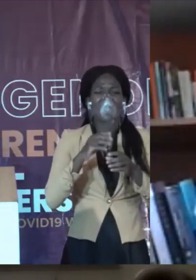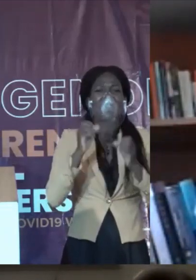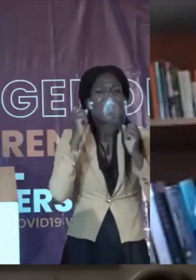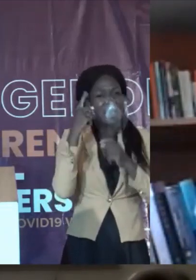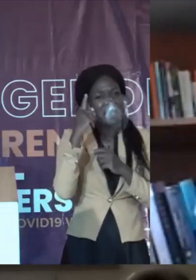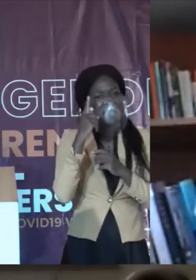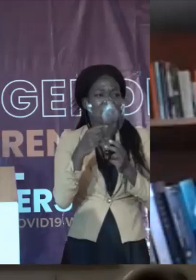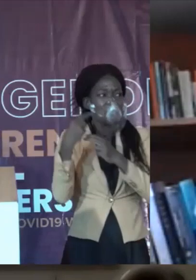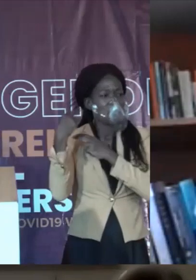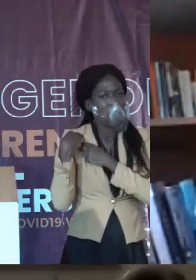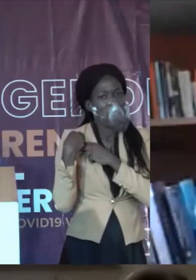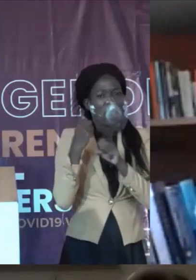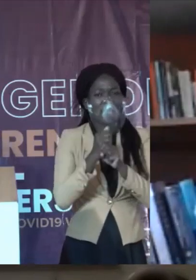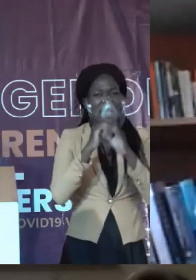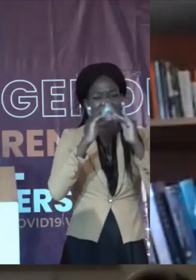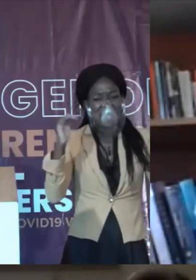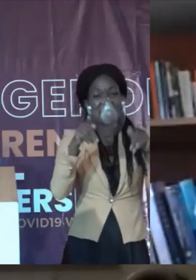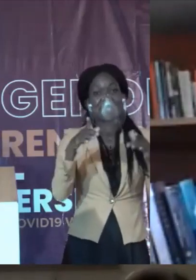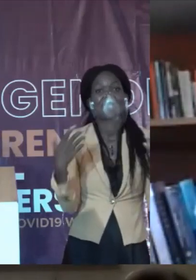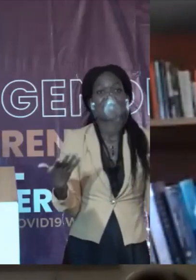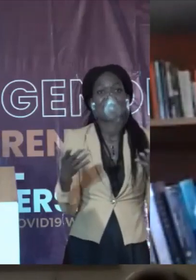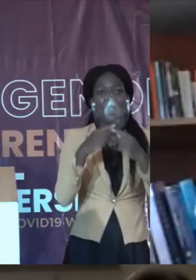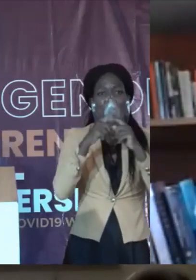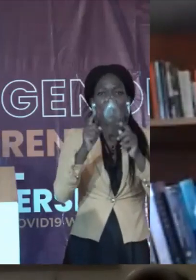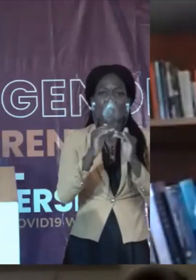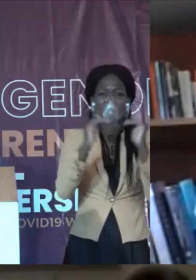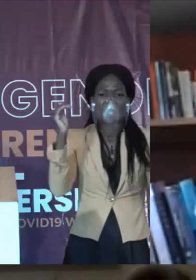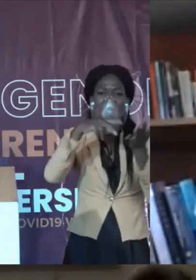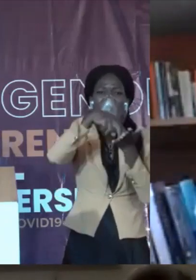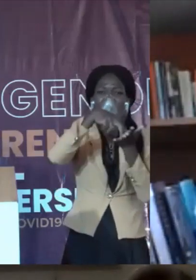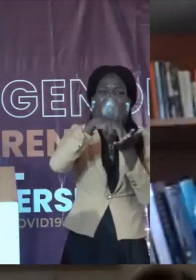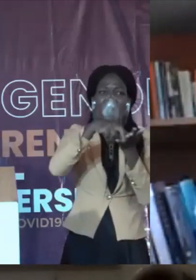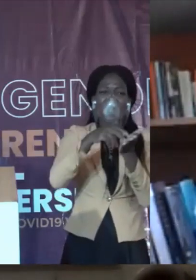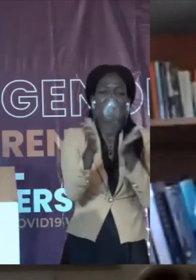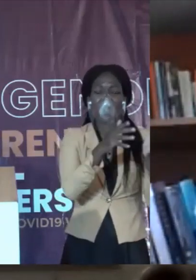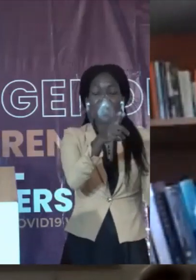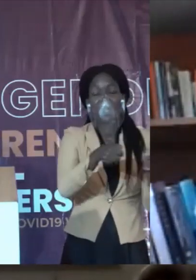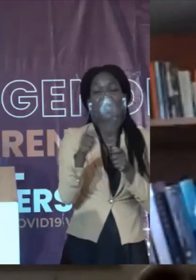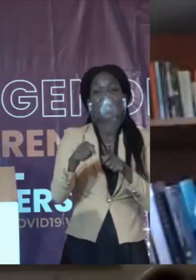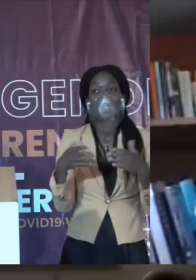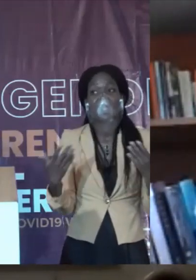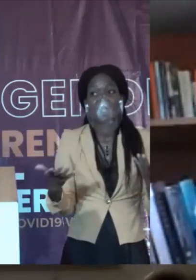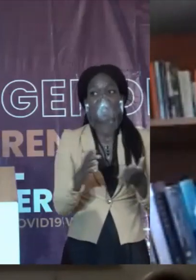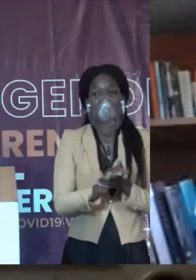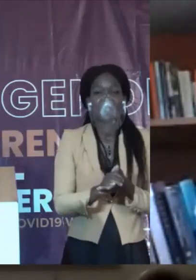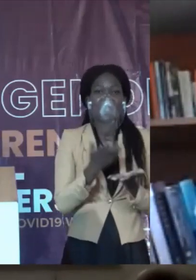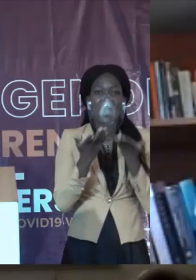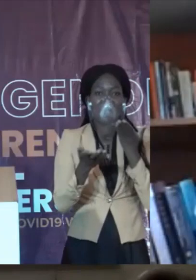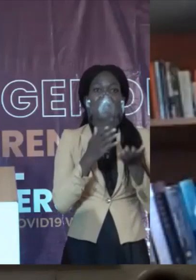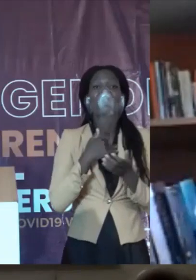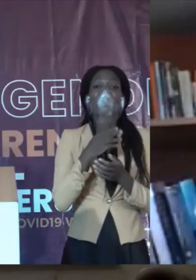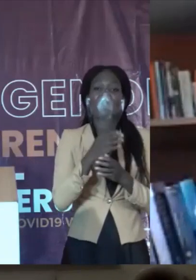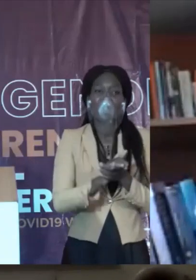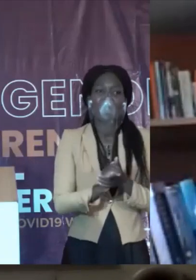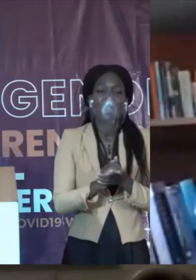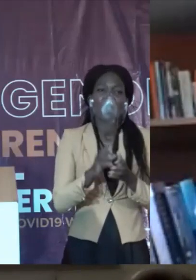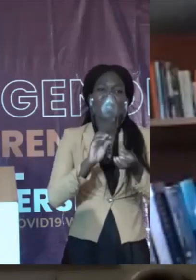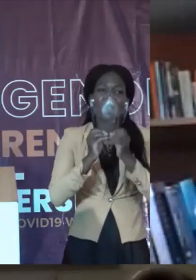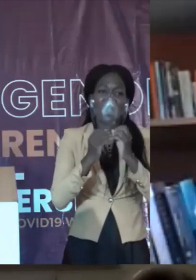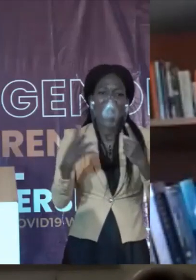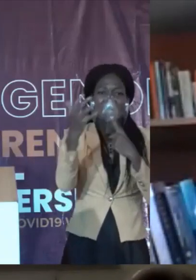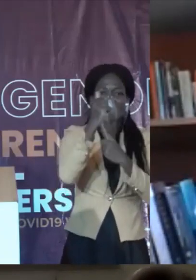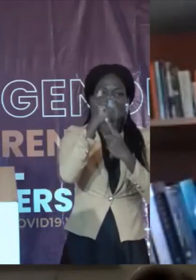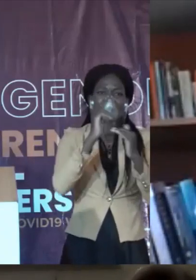gender and gendered vulnerability in the agriculture sector if we're really going to effectively target gender equitable